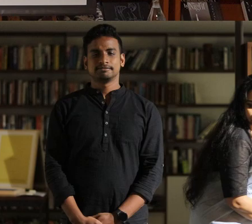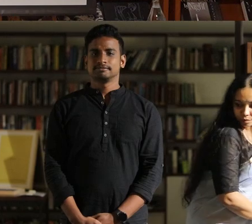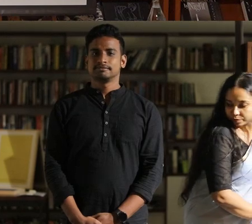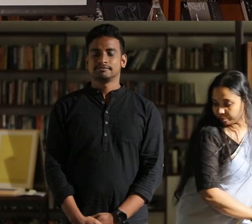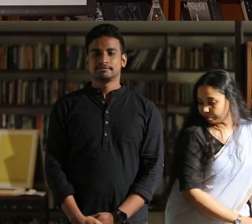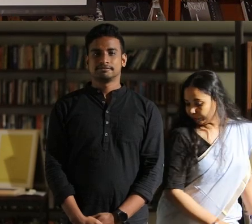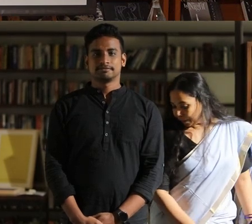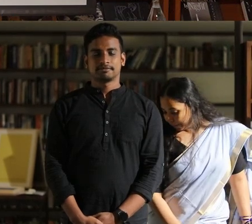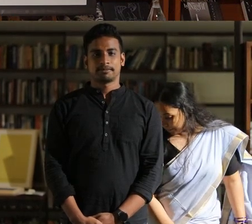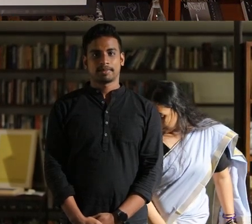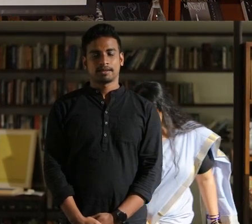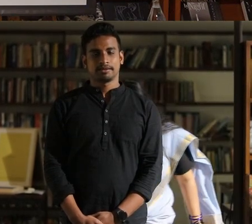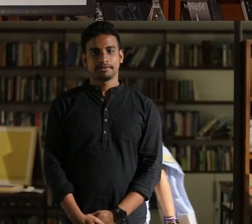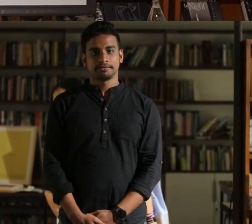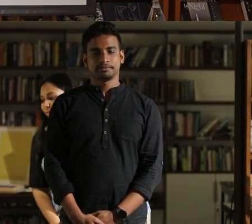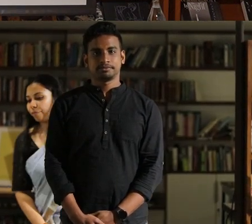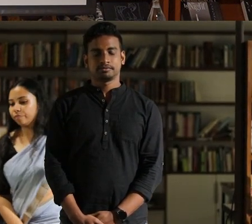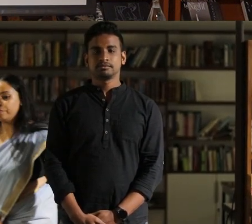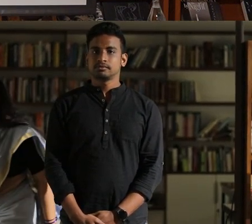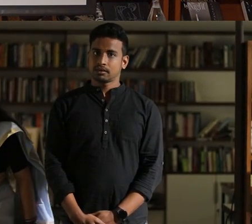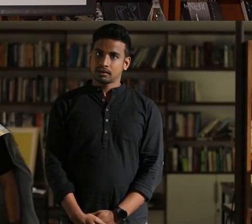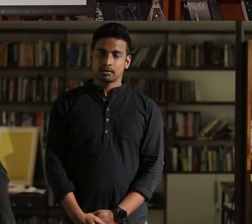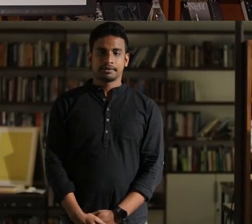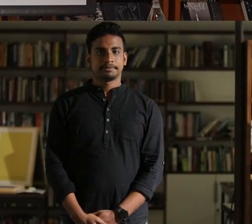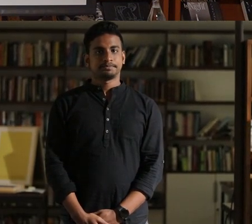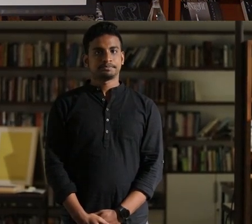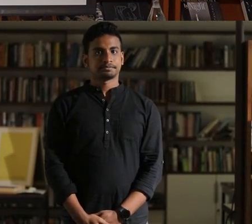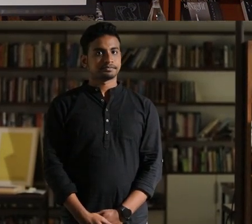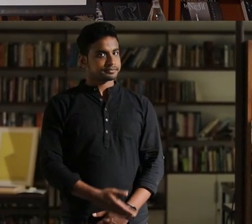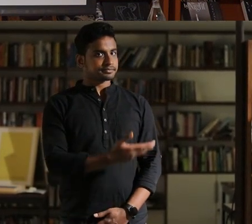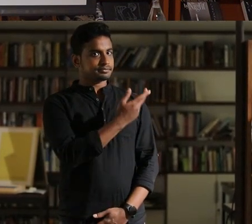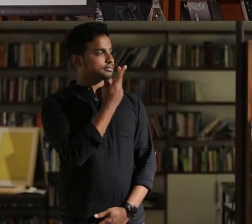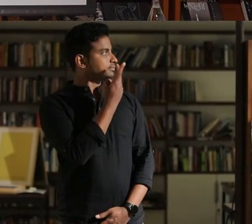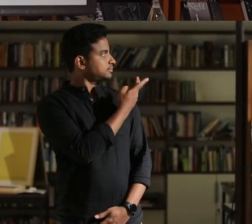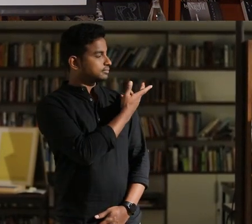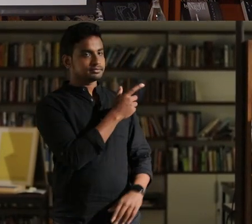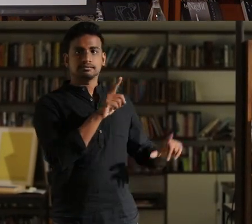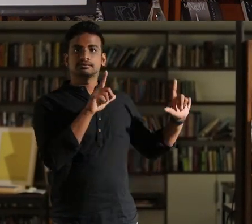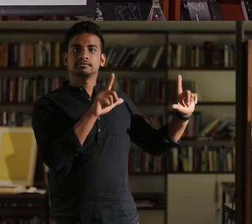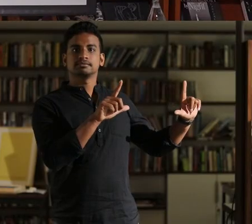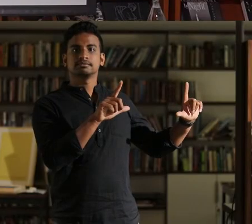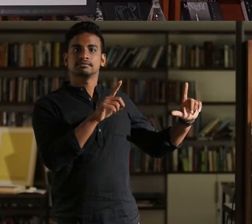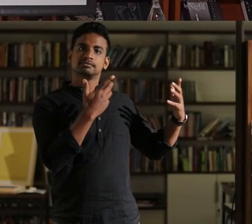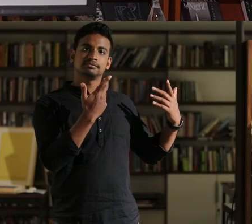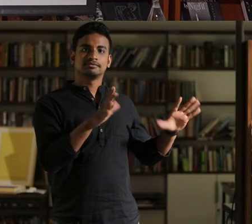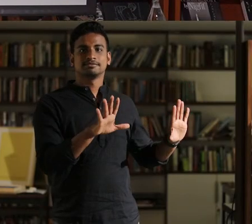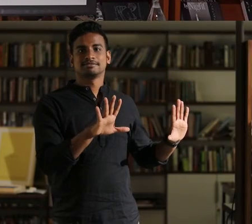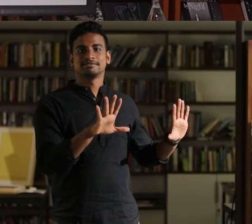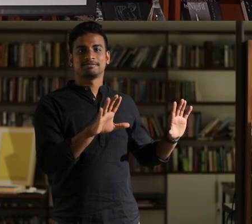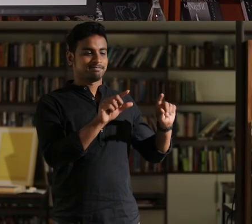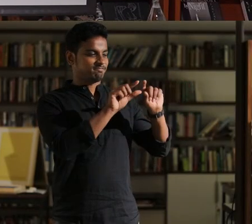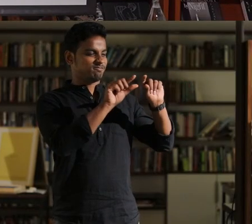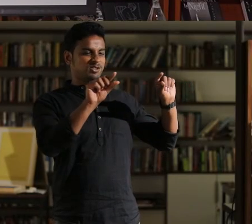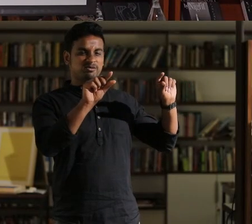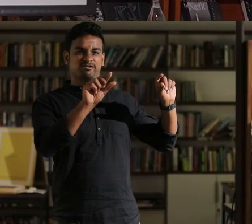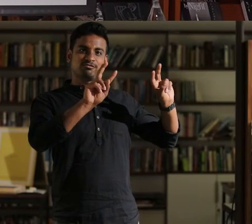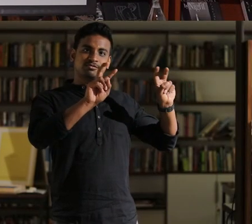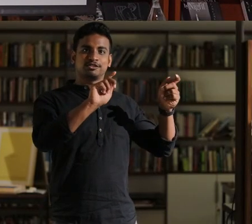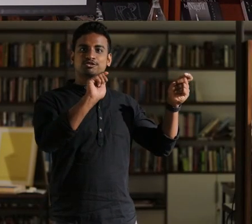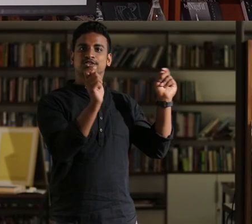Yeah. So as you can see, I've already made a slight edit change in the title. The subtitle